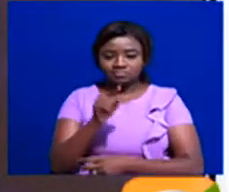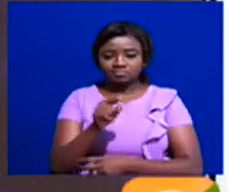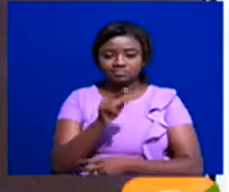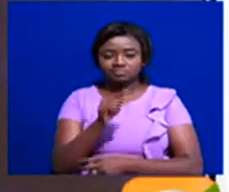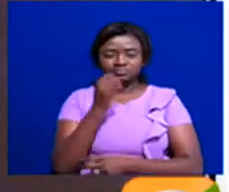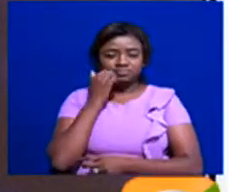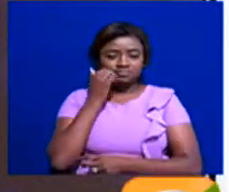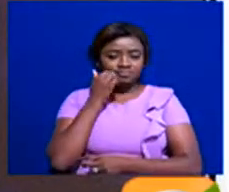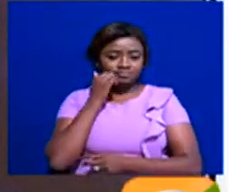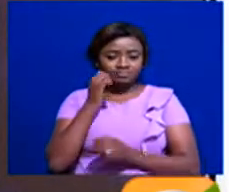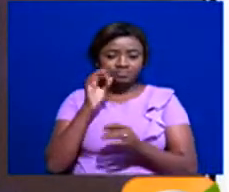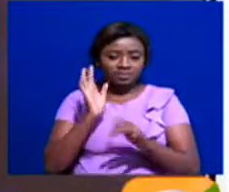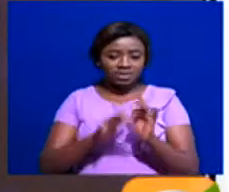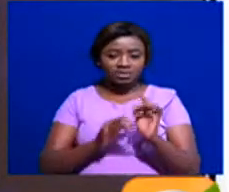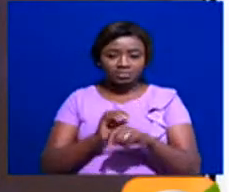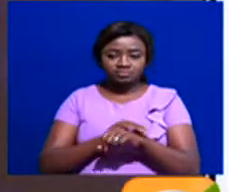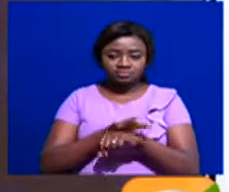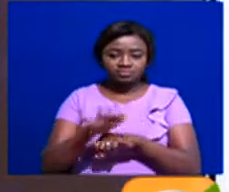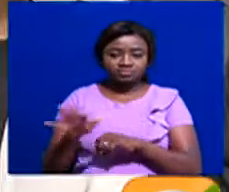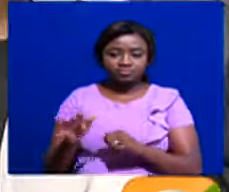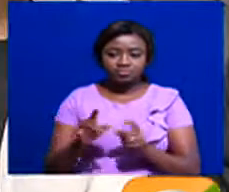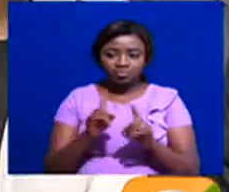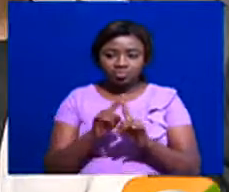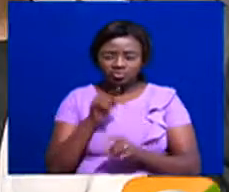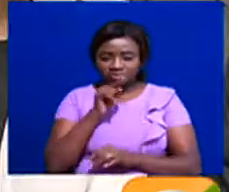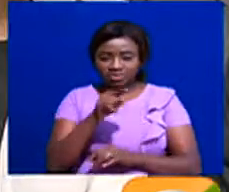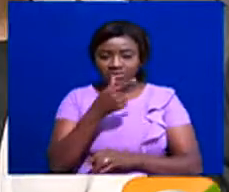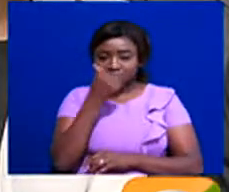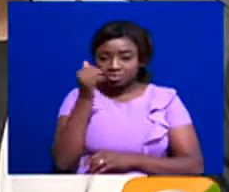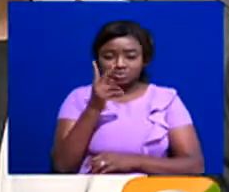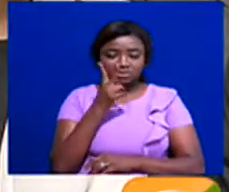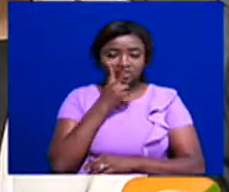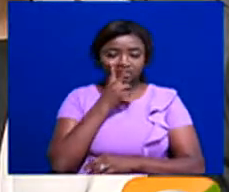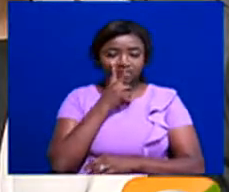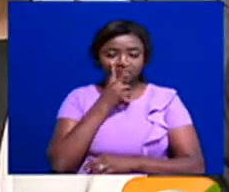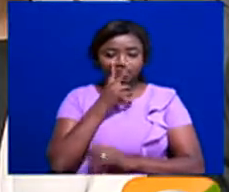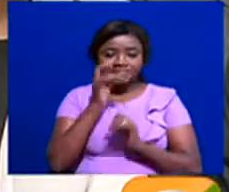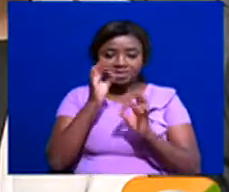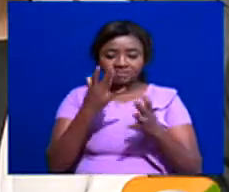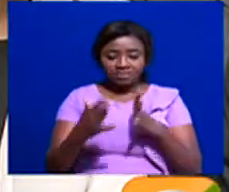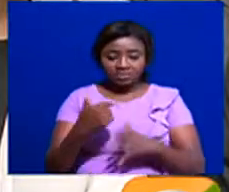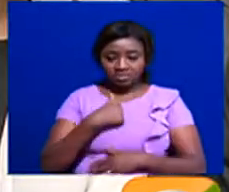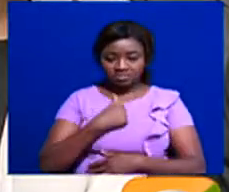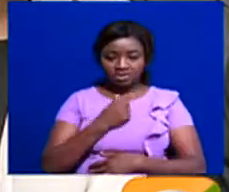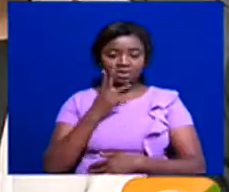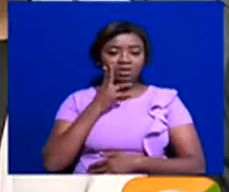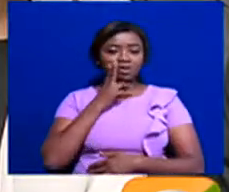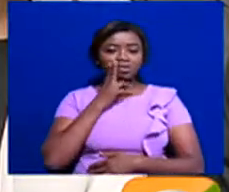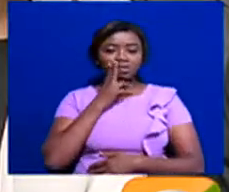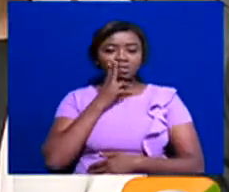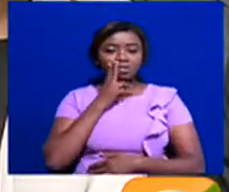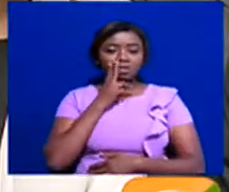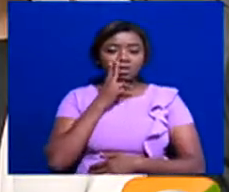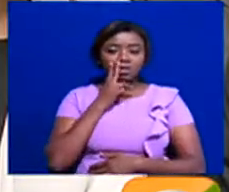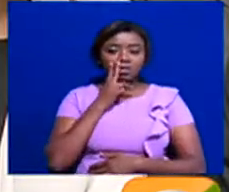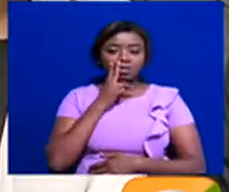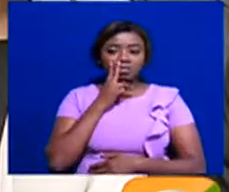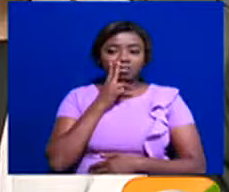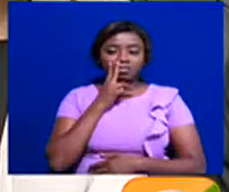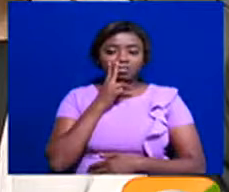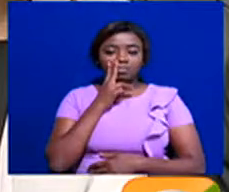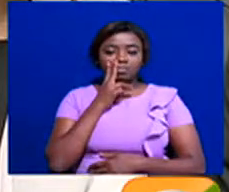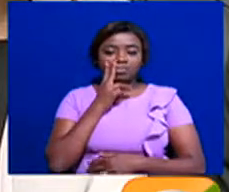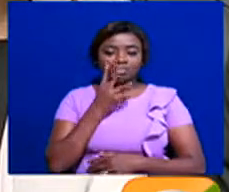non-communicable diseases. Yeah. And now to tie this to tobacco smoking, like if you are a smoker, there is a 30 to